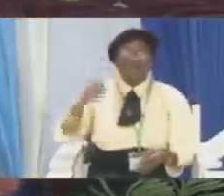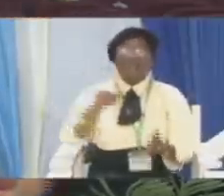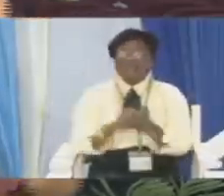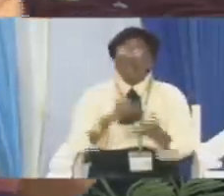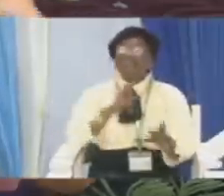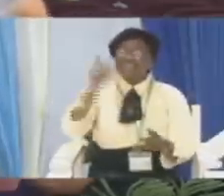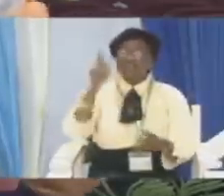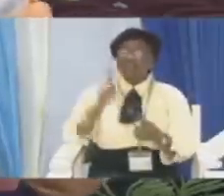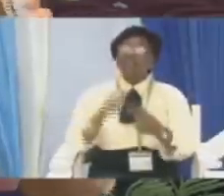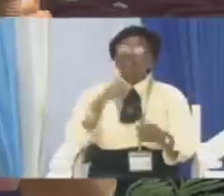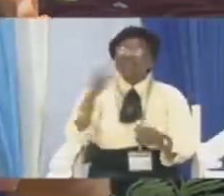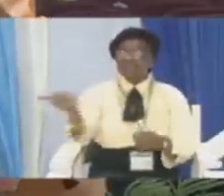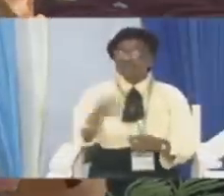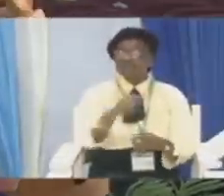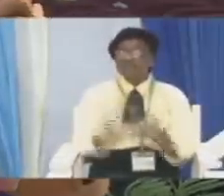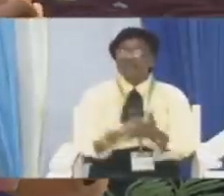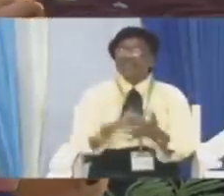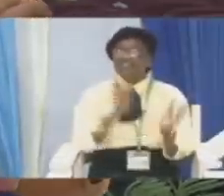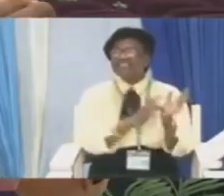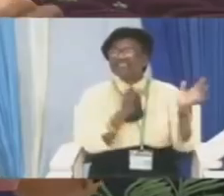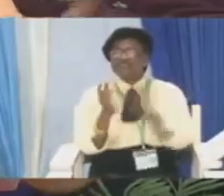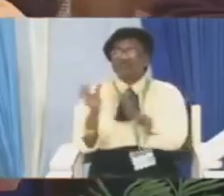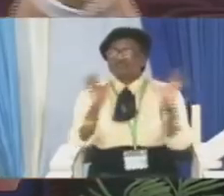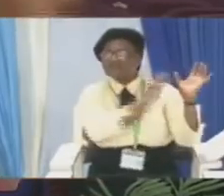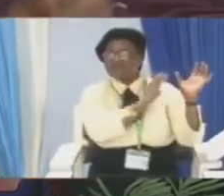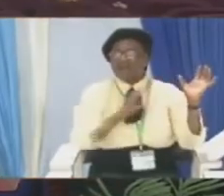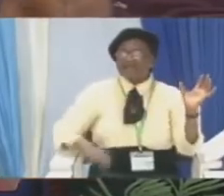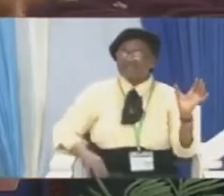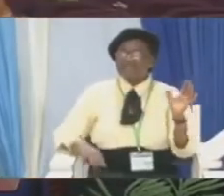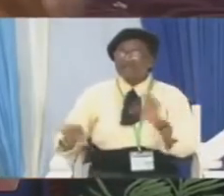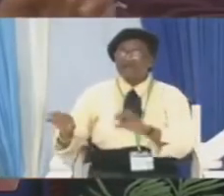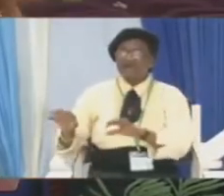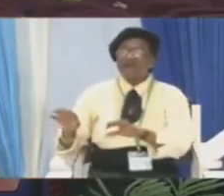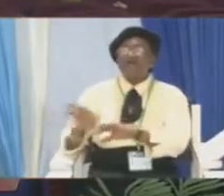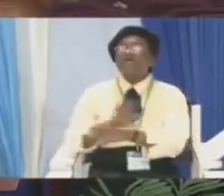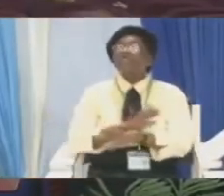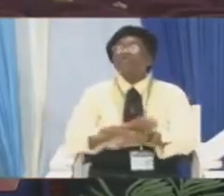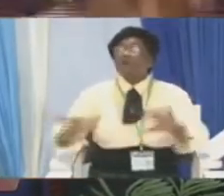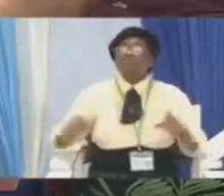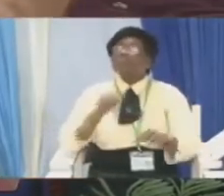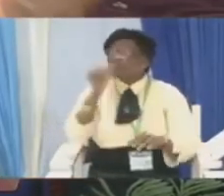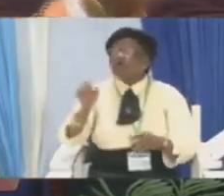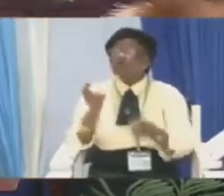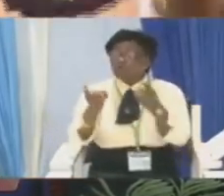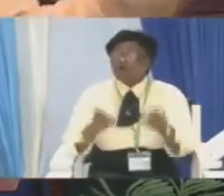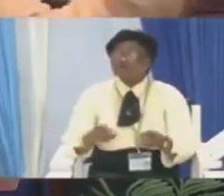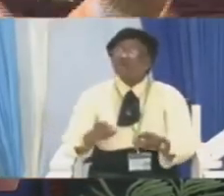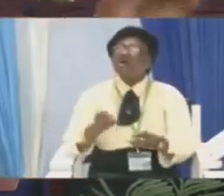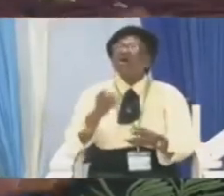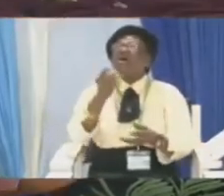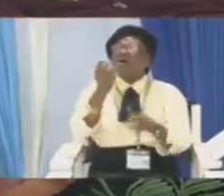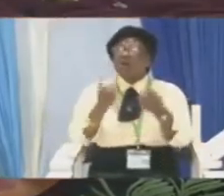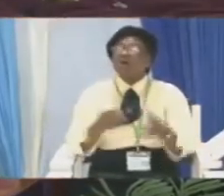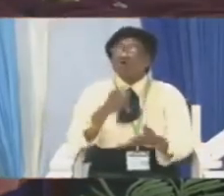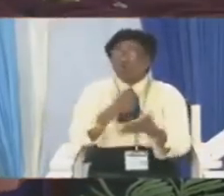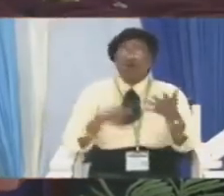that Jesus Christ does not want what we present on fruitfulness to